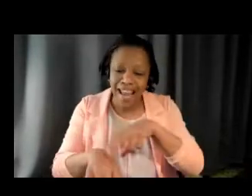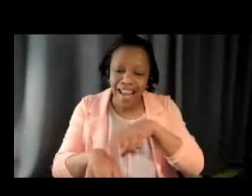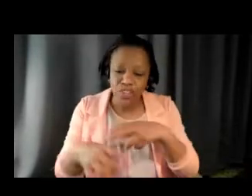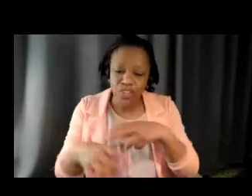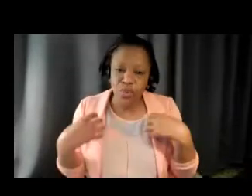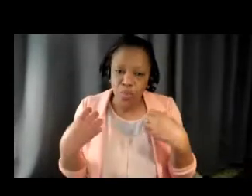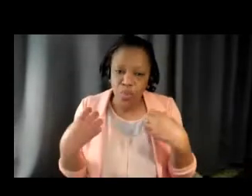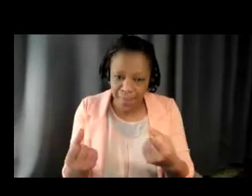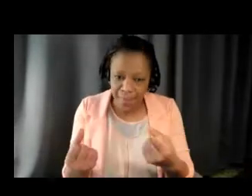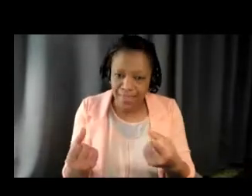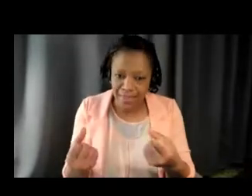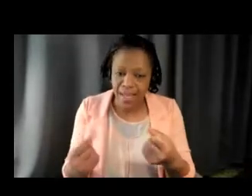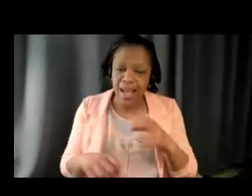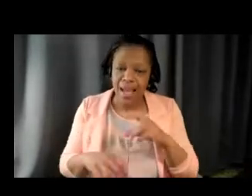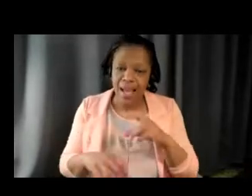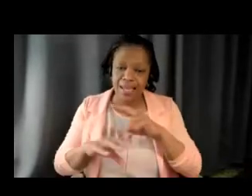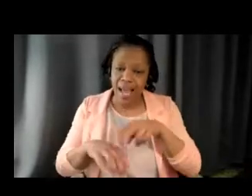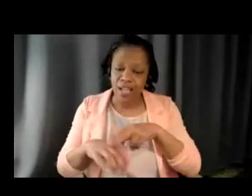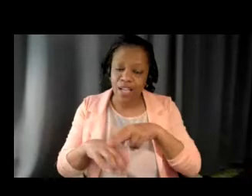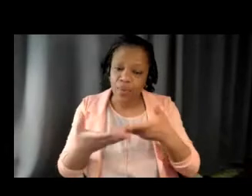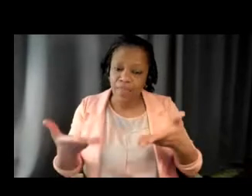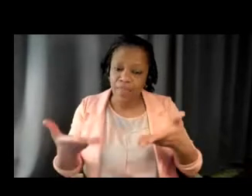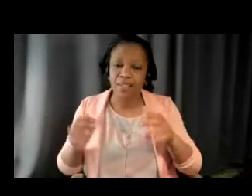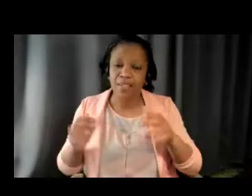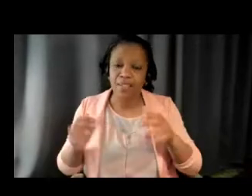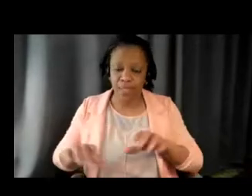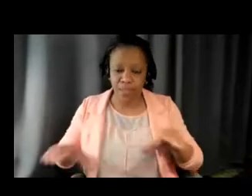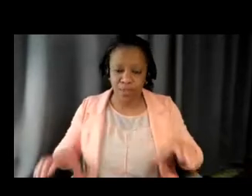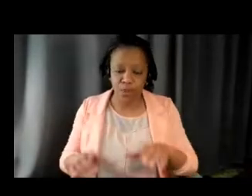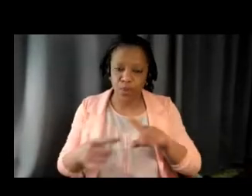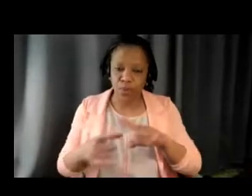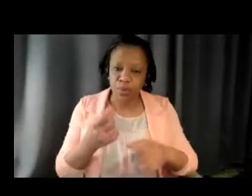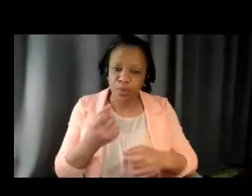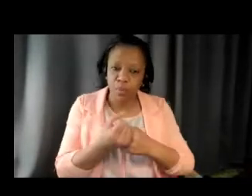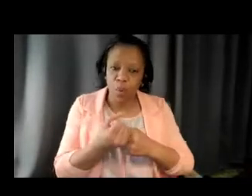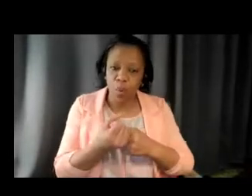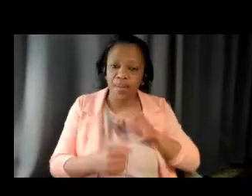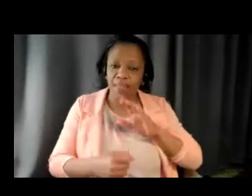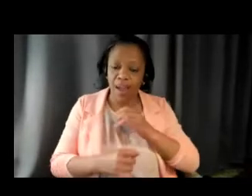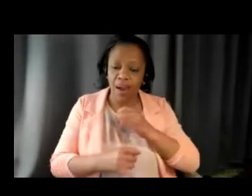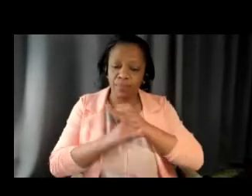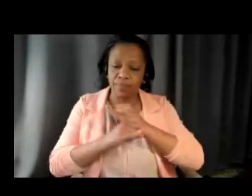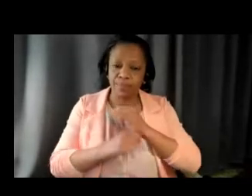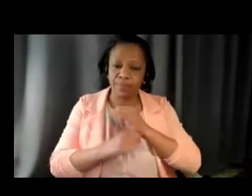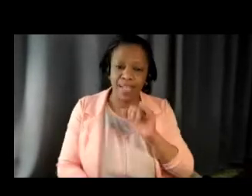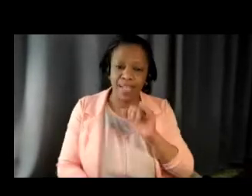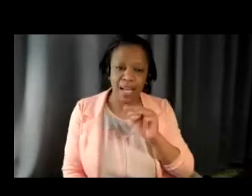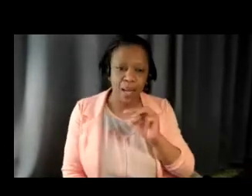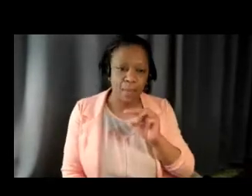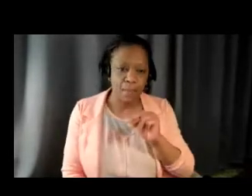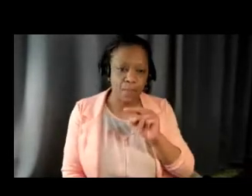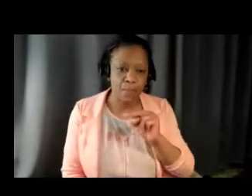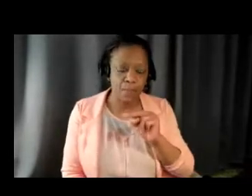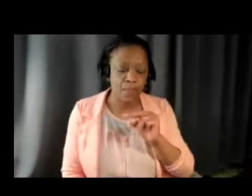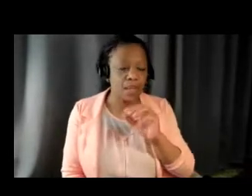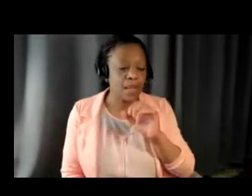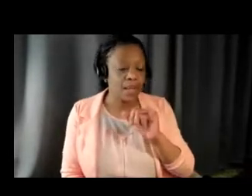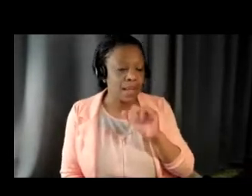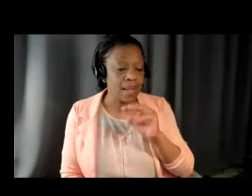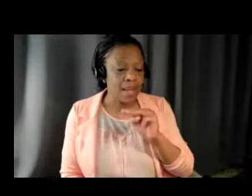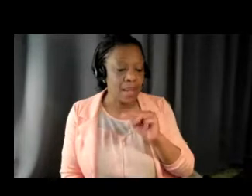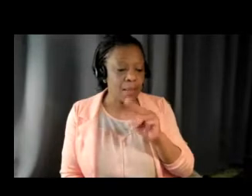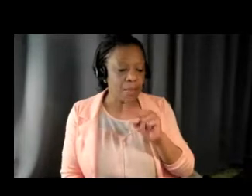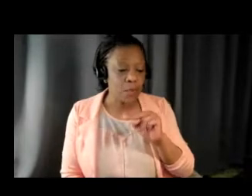practices that people have to be able to support their immunity, to support that. Healing through the arts. Yes. So we have a ceramic